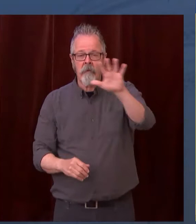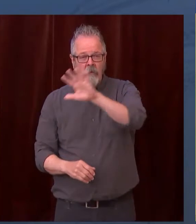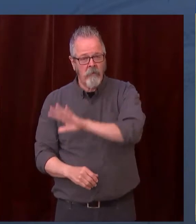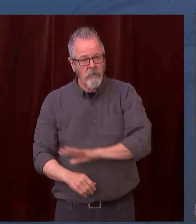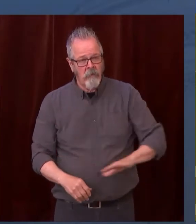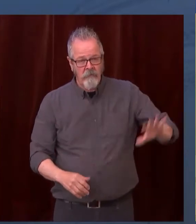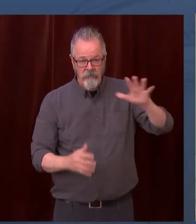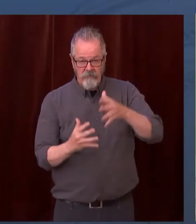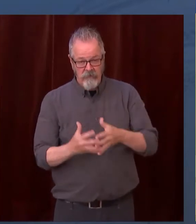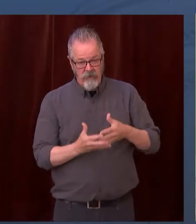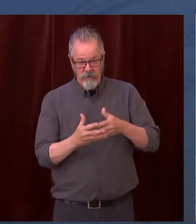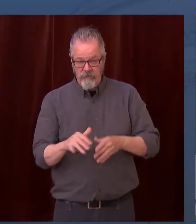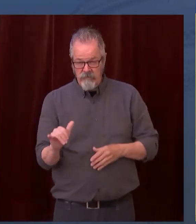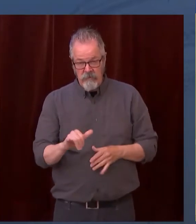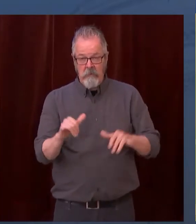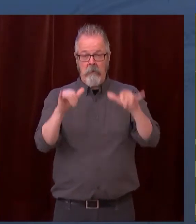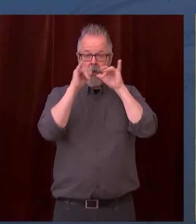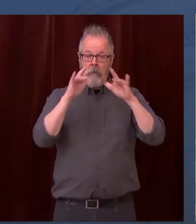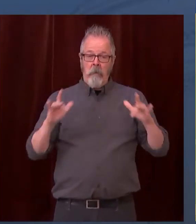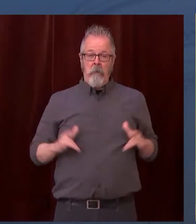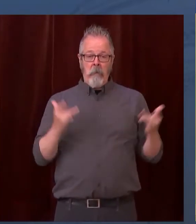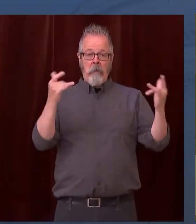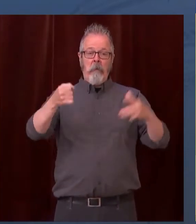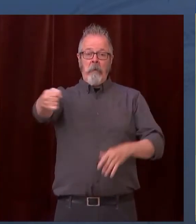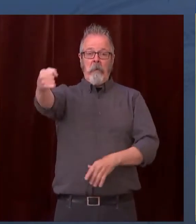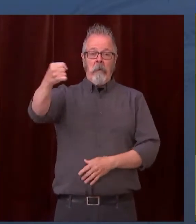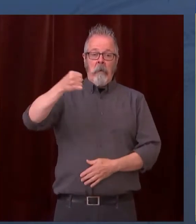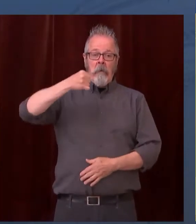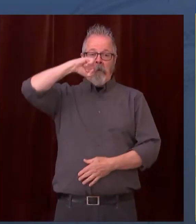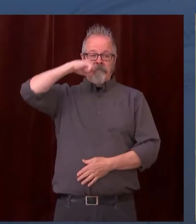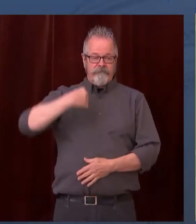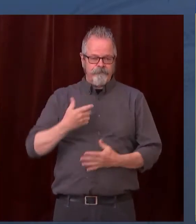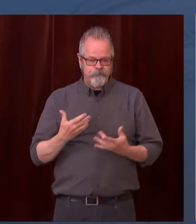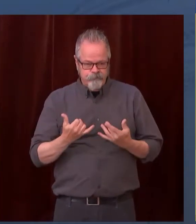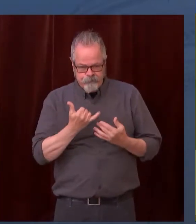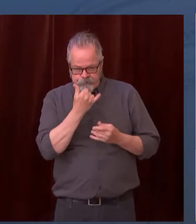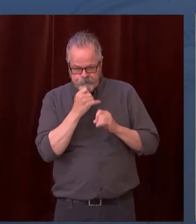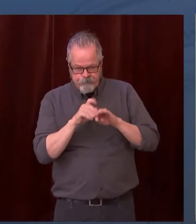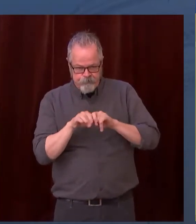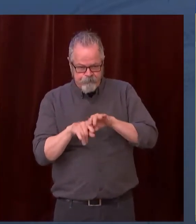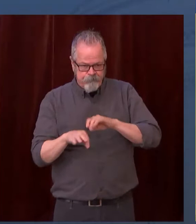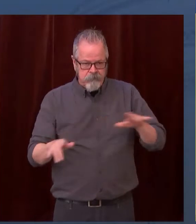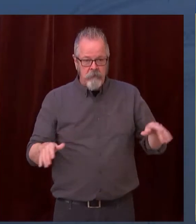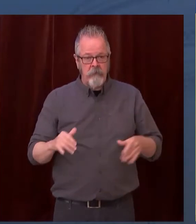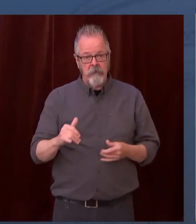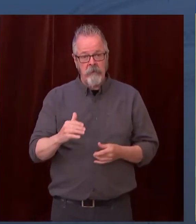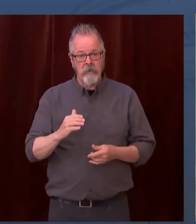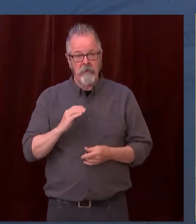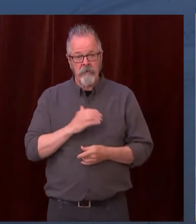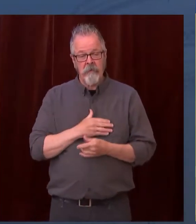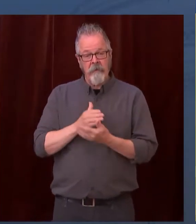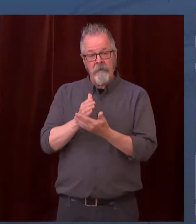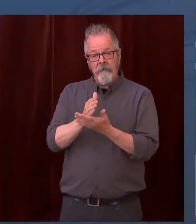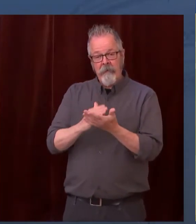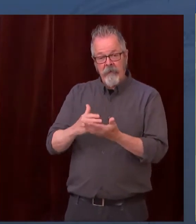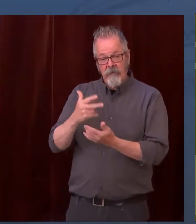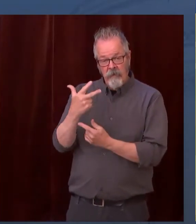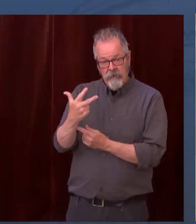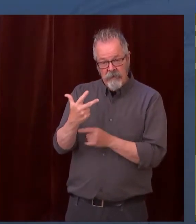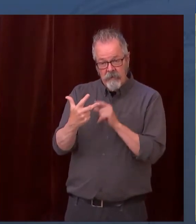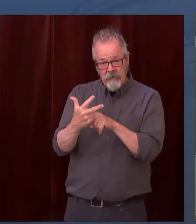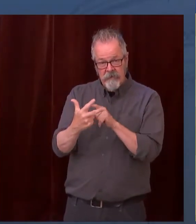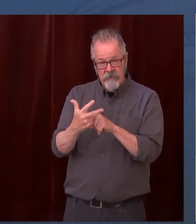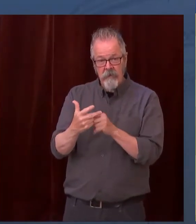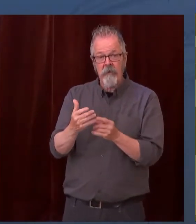and provide service under the reduced percentages, but they will not be allowed to serve patrons at the bar